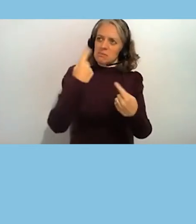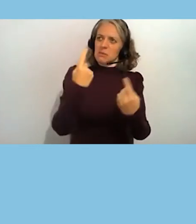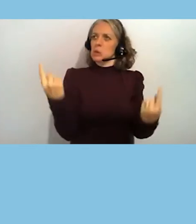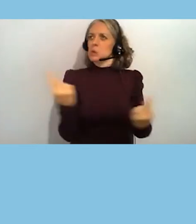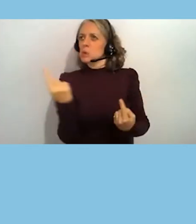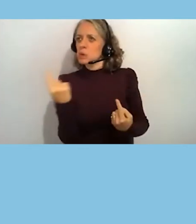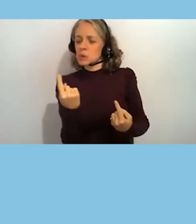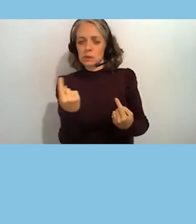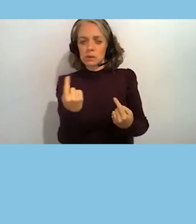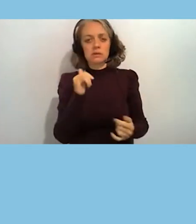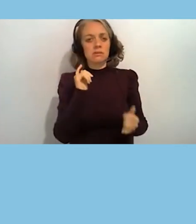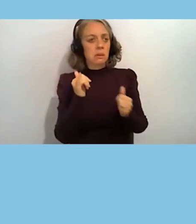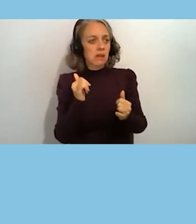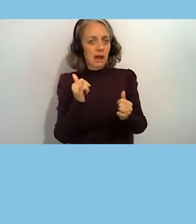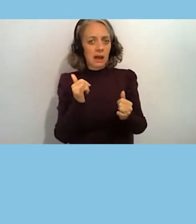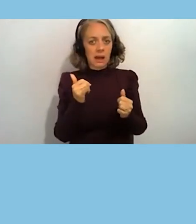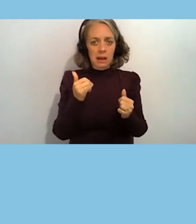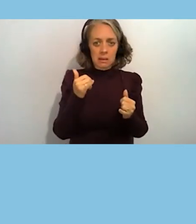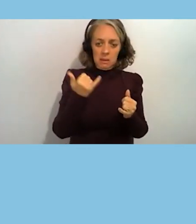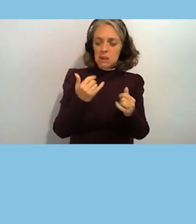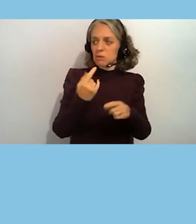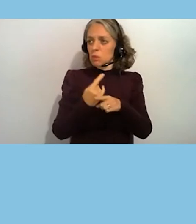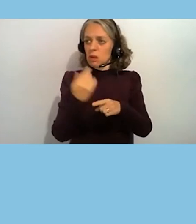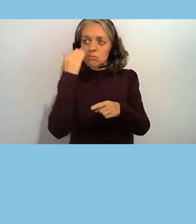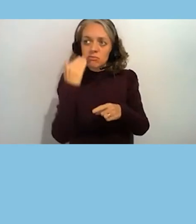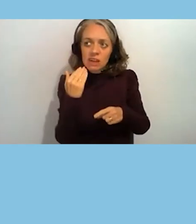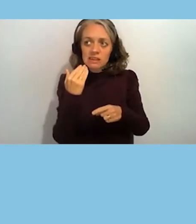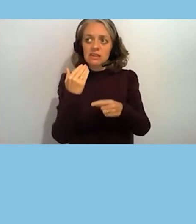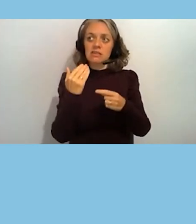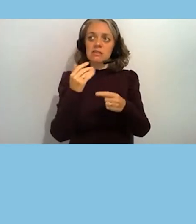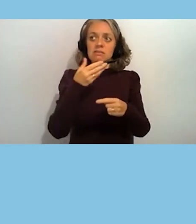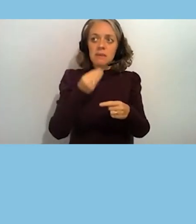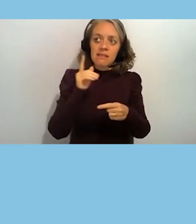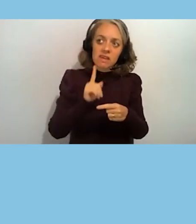descriptions include articulating markers of race, gender, or age.